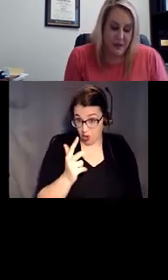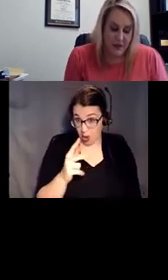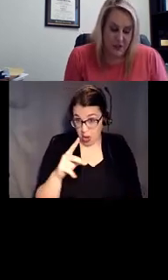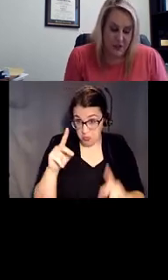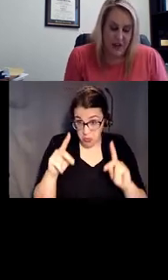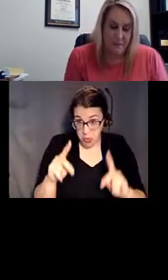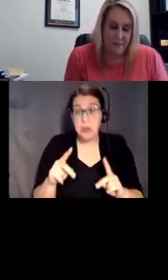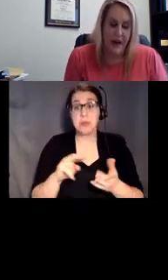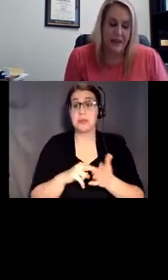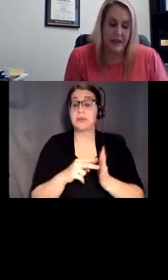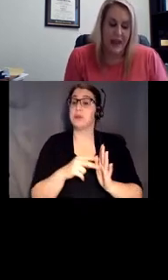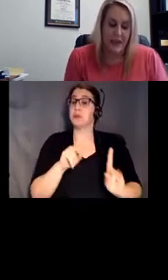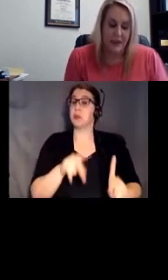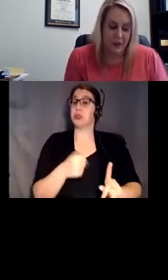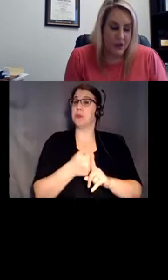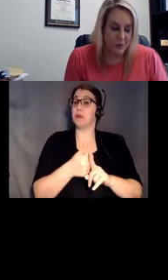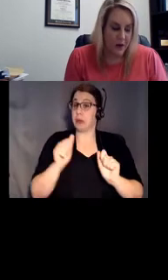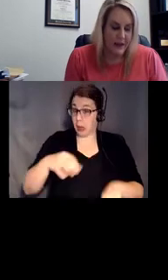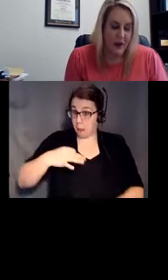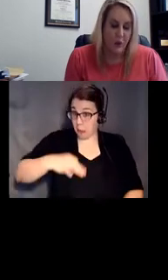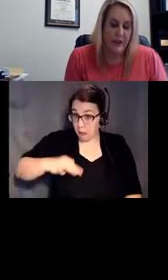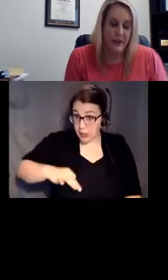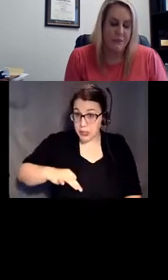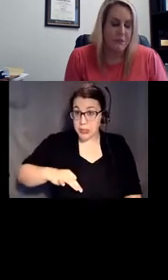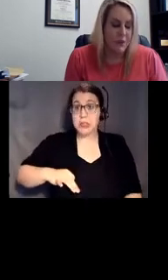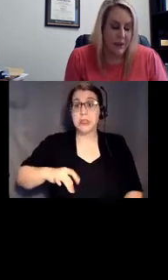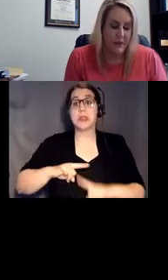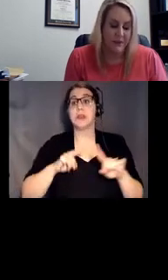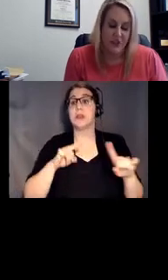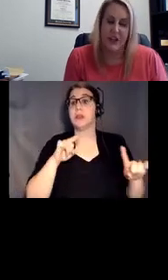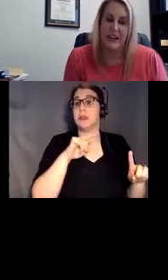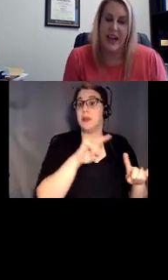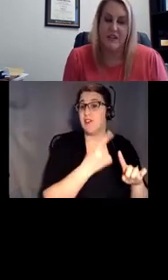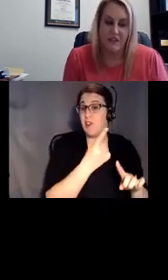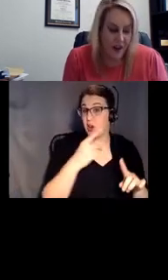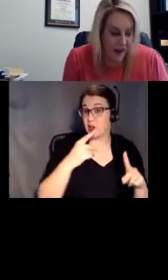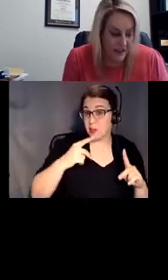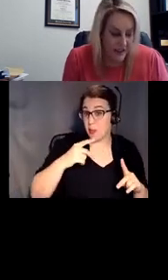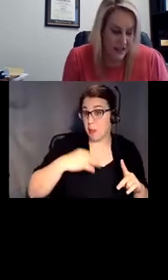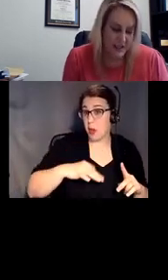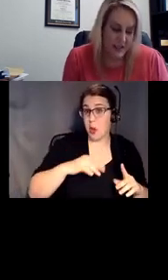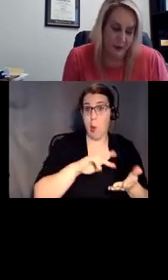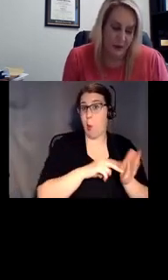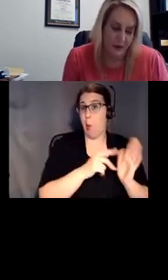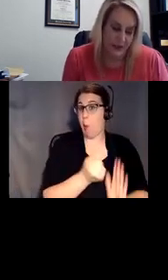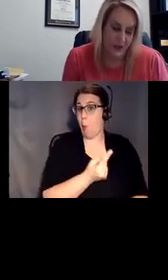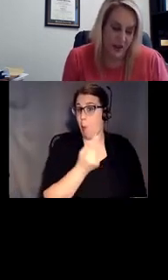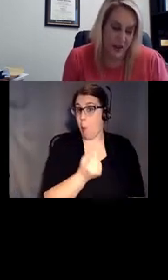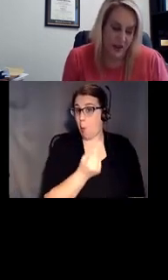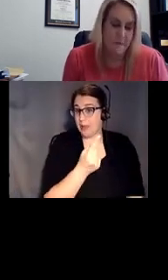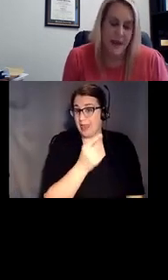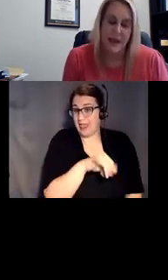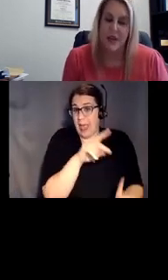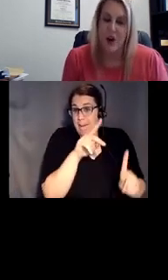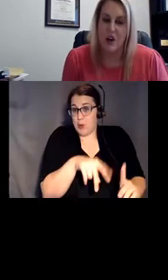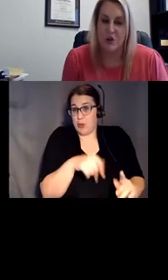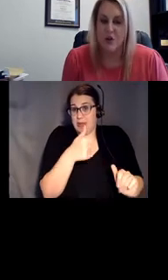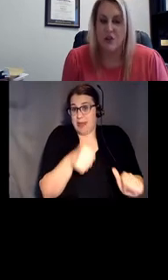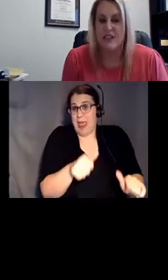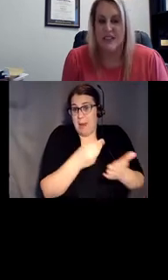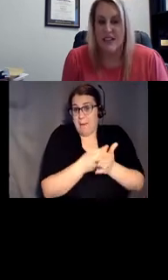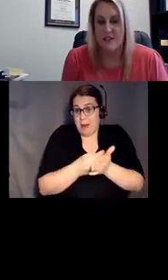be the beneficiary, but like the first party, only the beneficiary can fund the supplemental needs trust, making